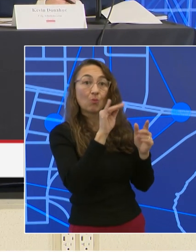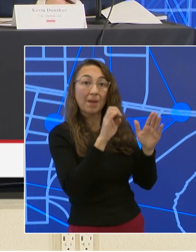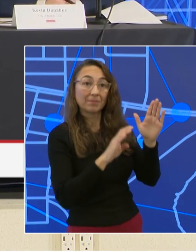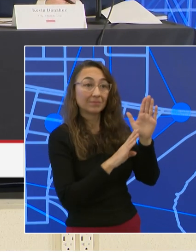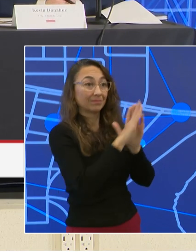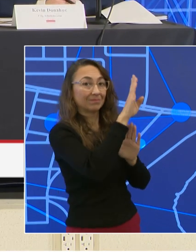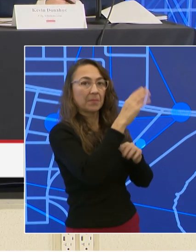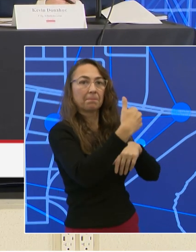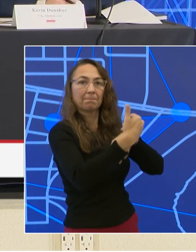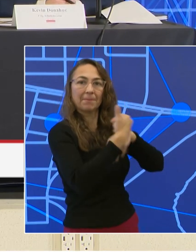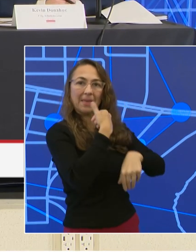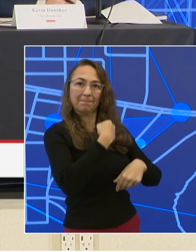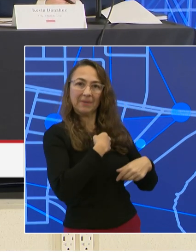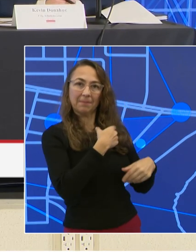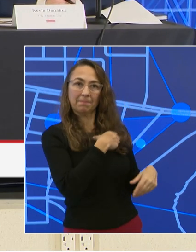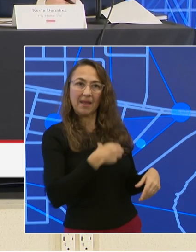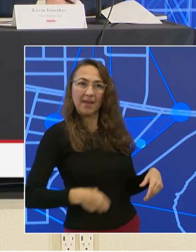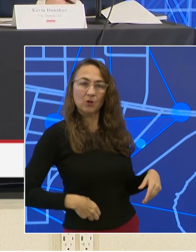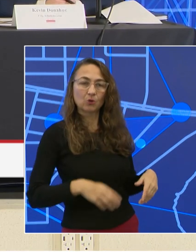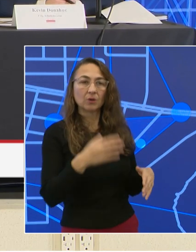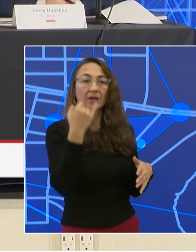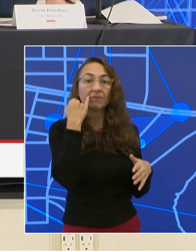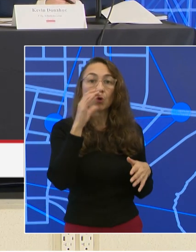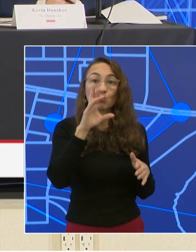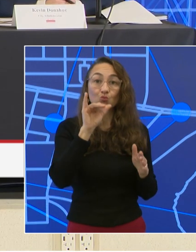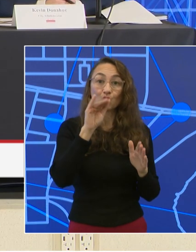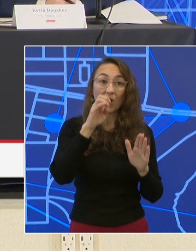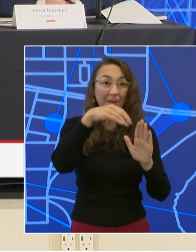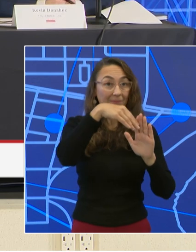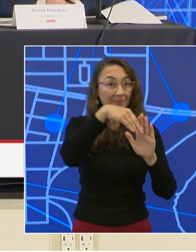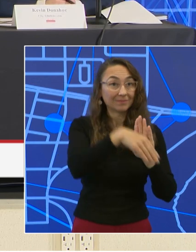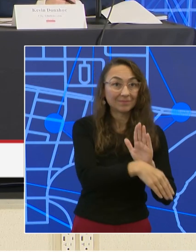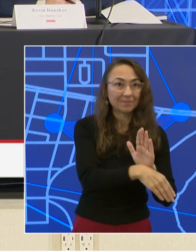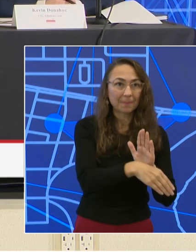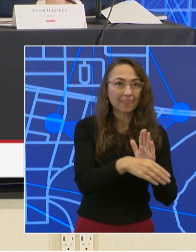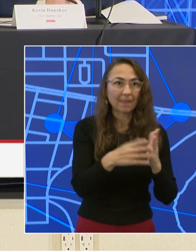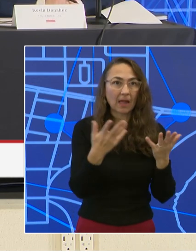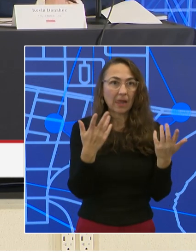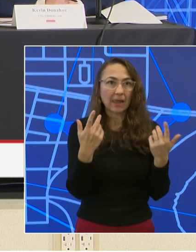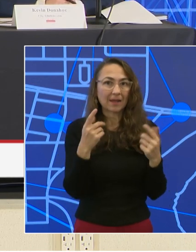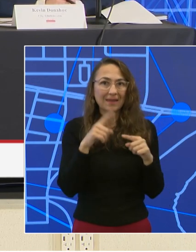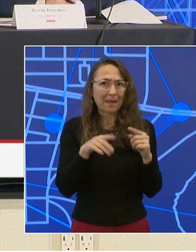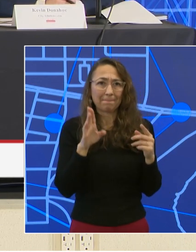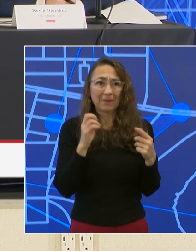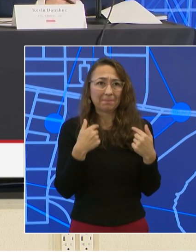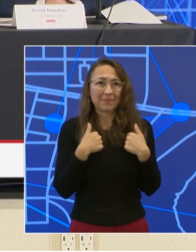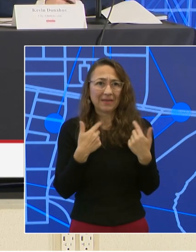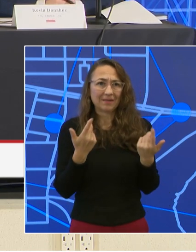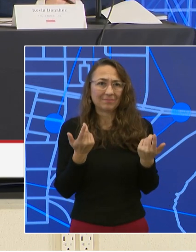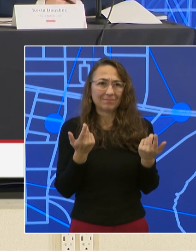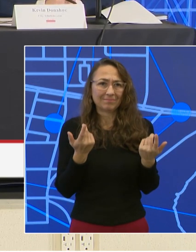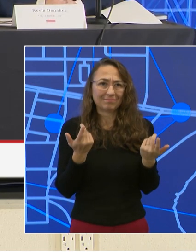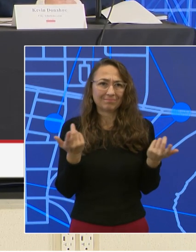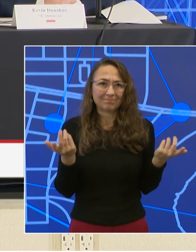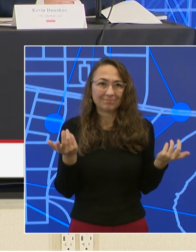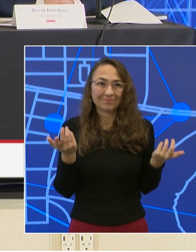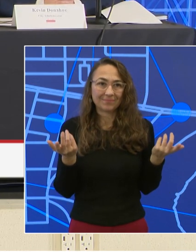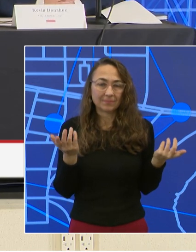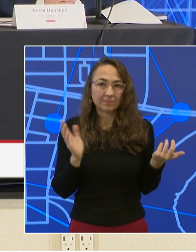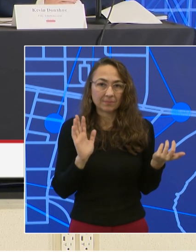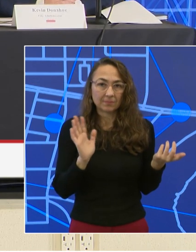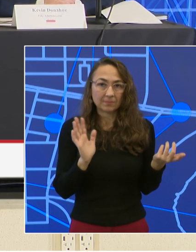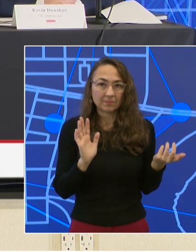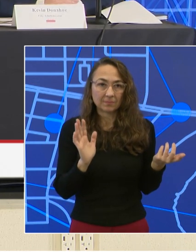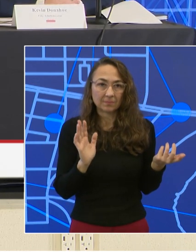things that we put in place couldn't have anything to do with that. And, you know, I'm not going to go back and forth with whatever researchers you're